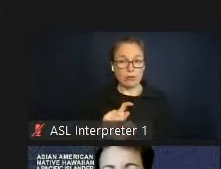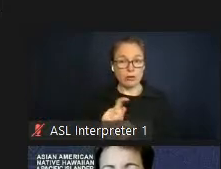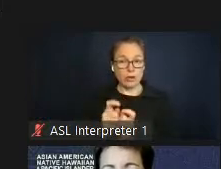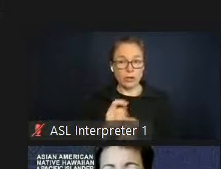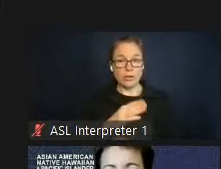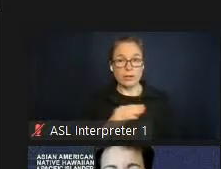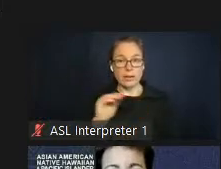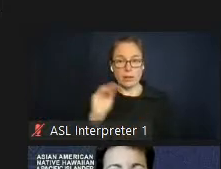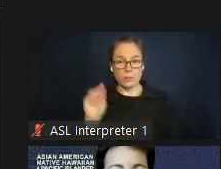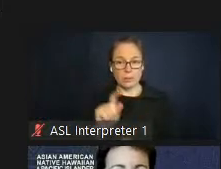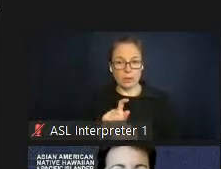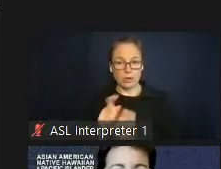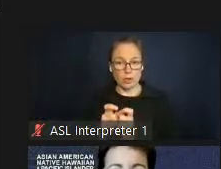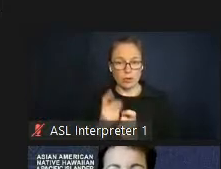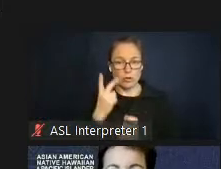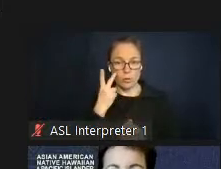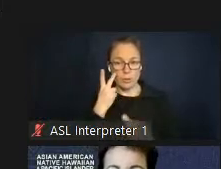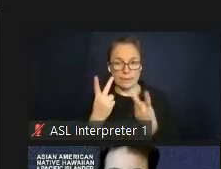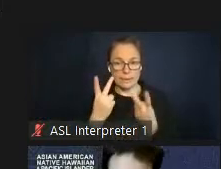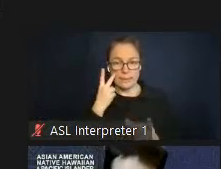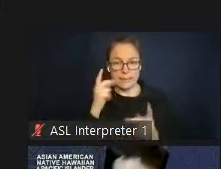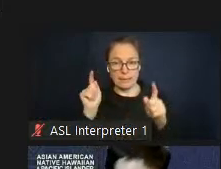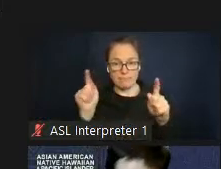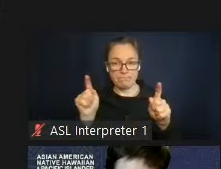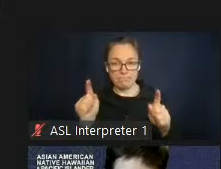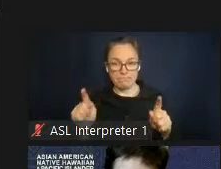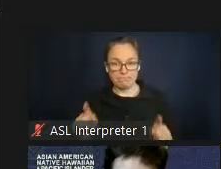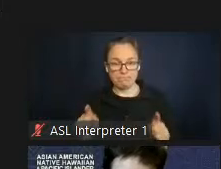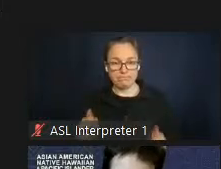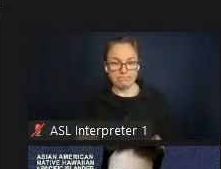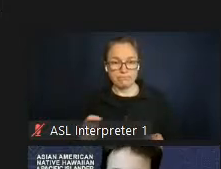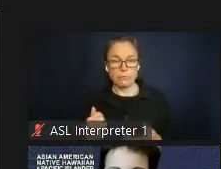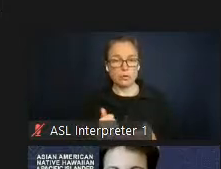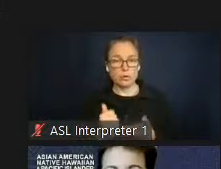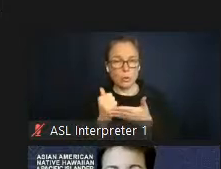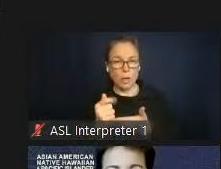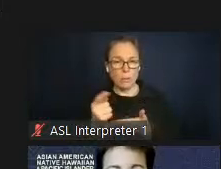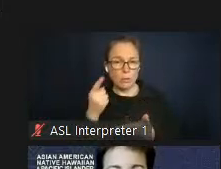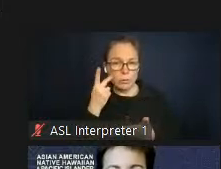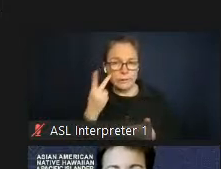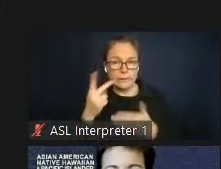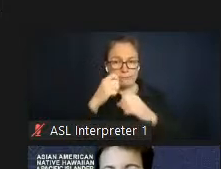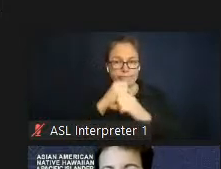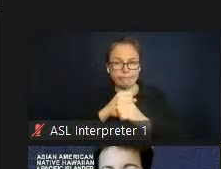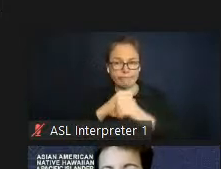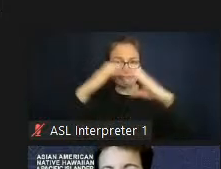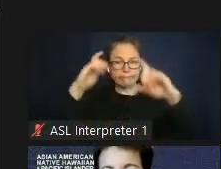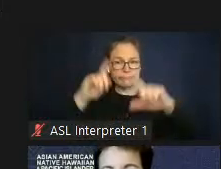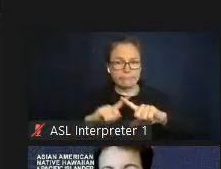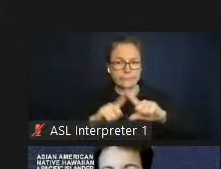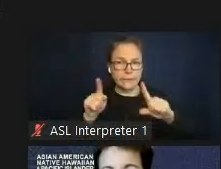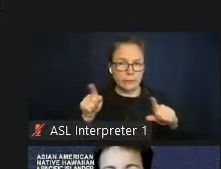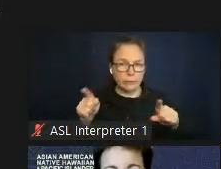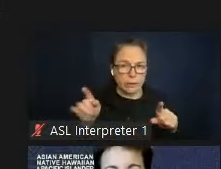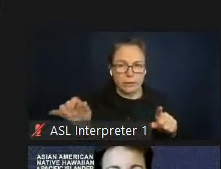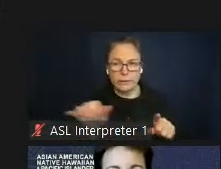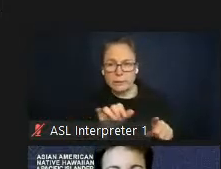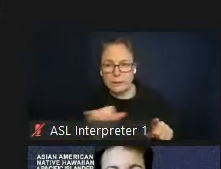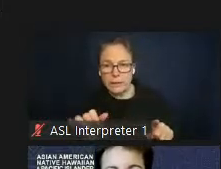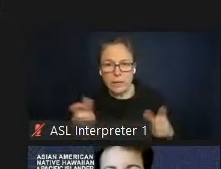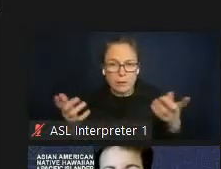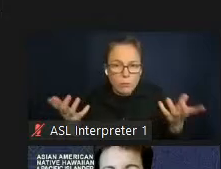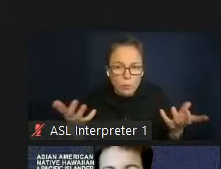change, to give you an idea of where the ebbs and flows are between FY22 and FY23